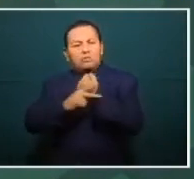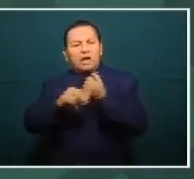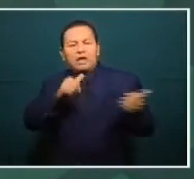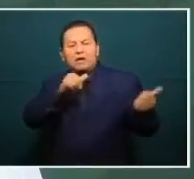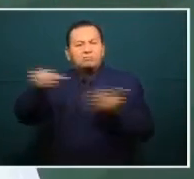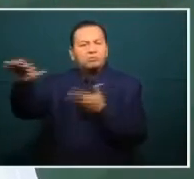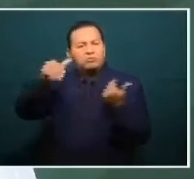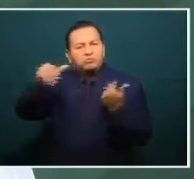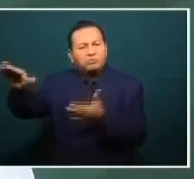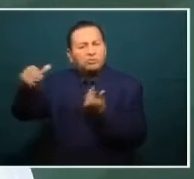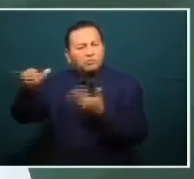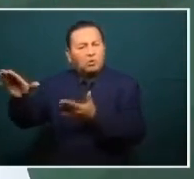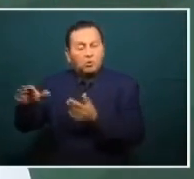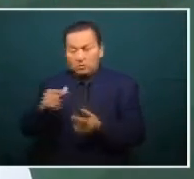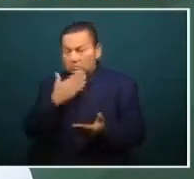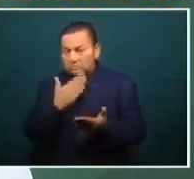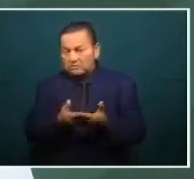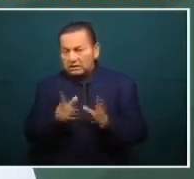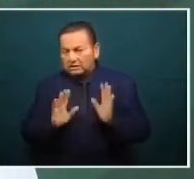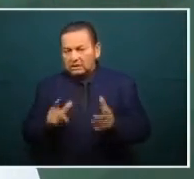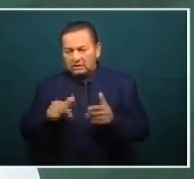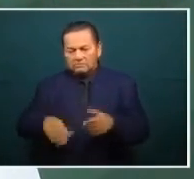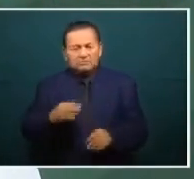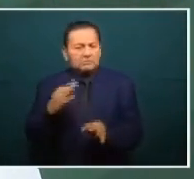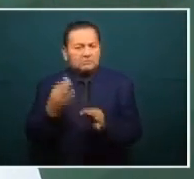that we also export.